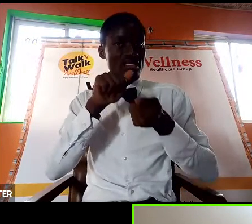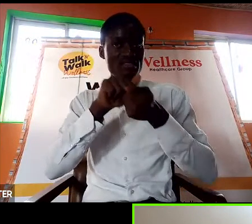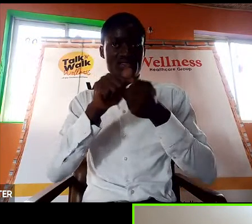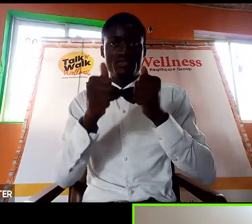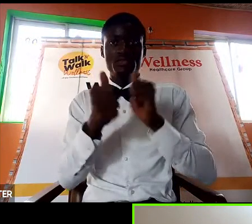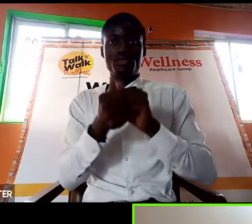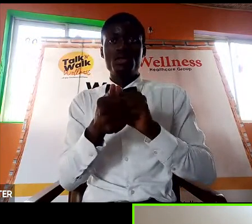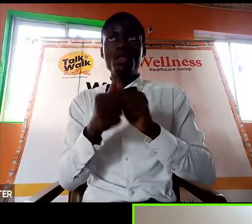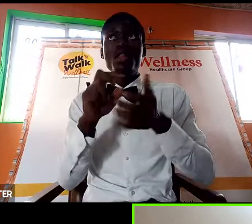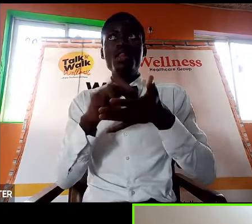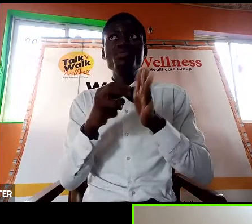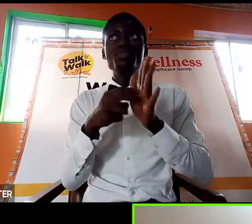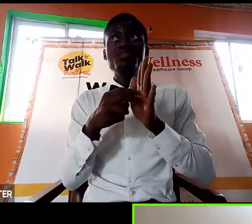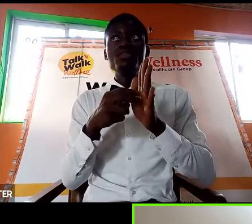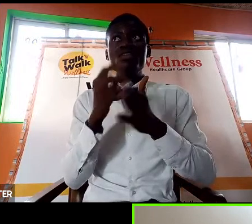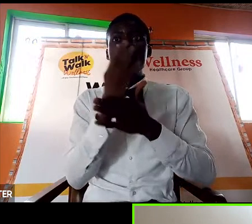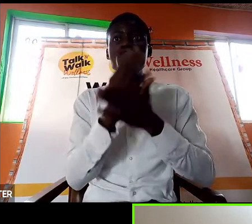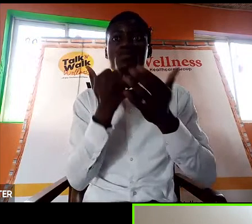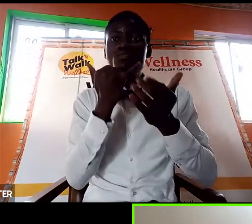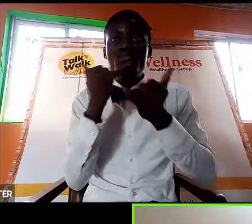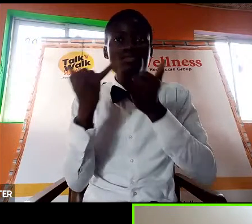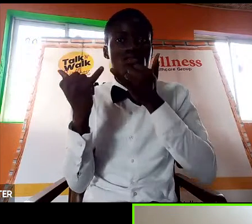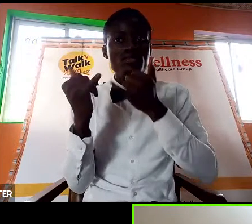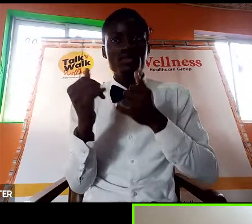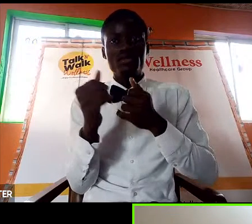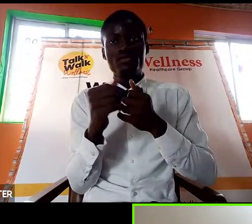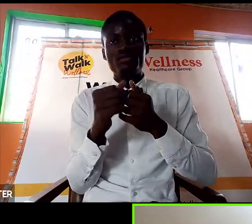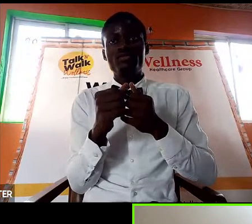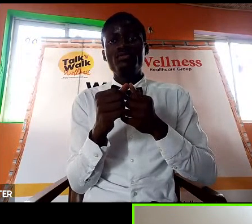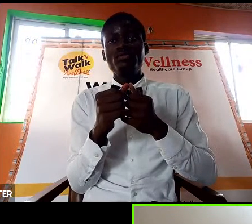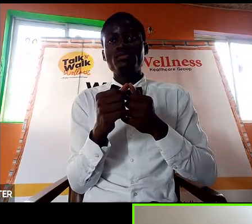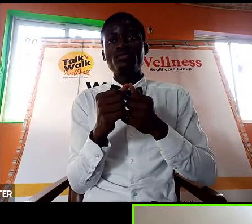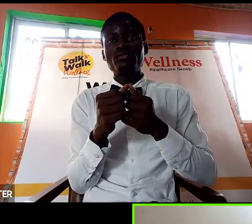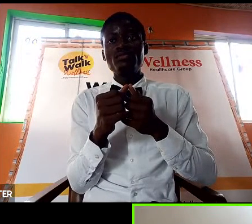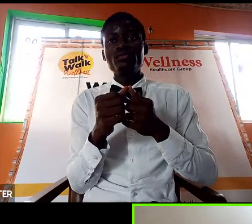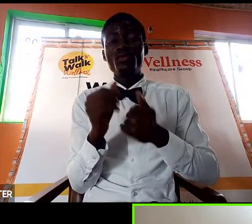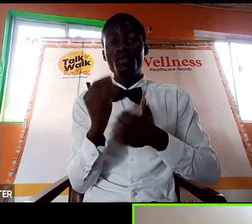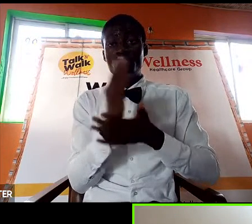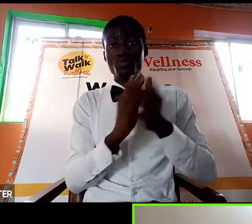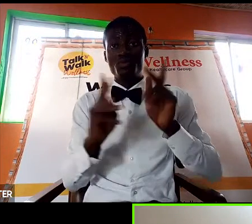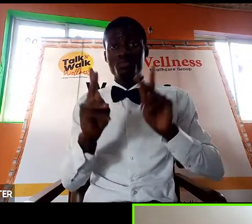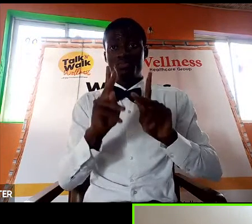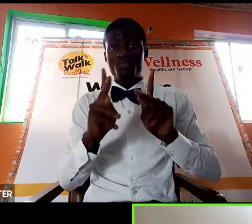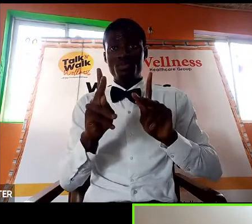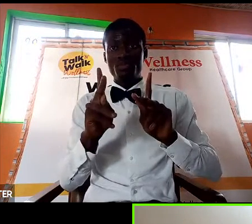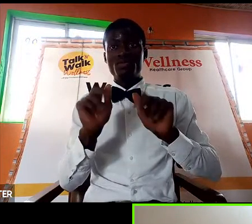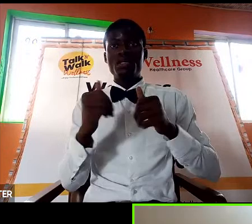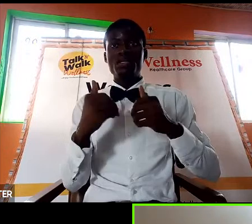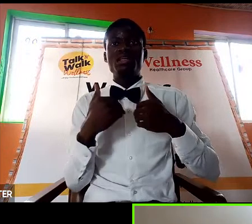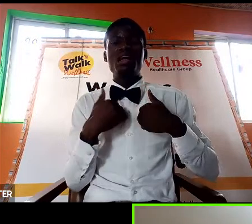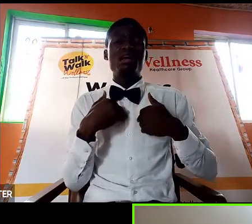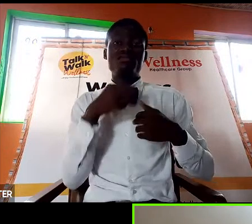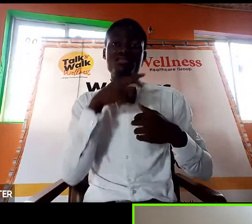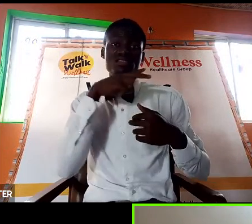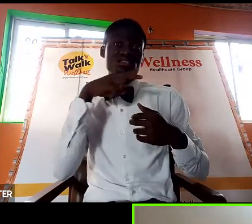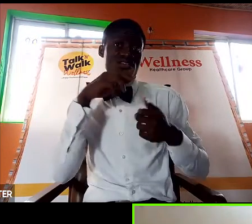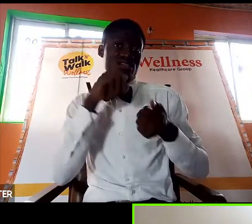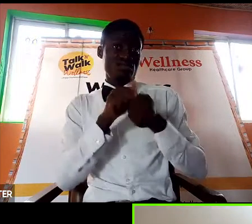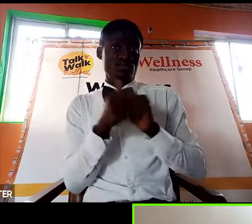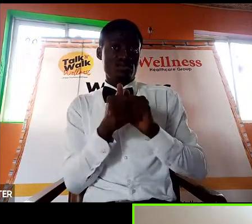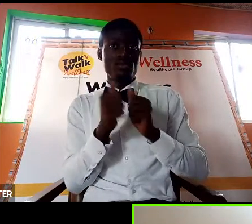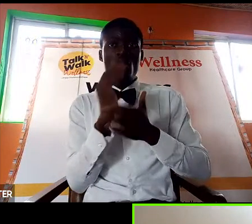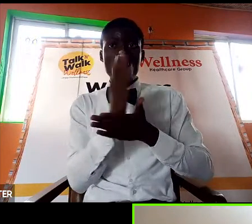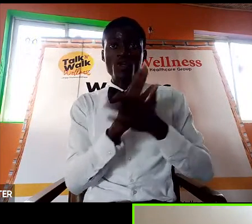treat. All right. People could have sexual dysfunction. People could have vaginismus. People could have